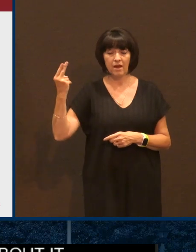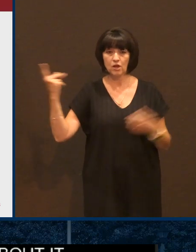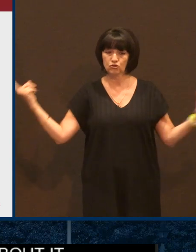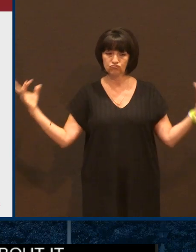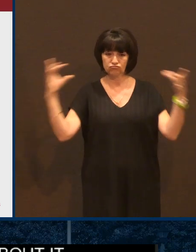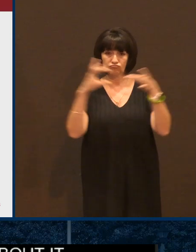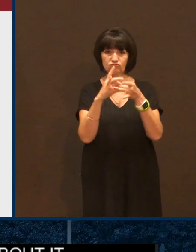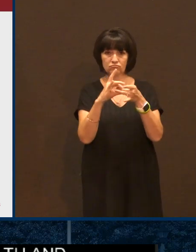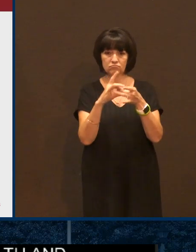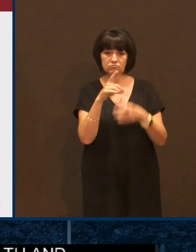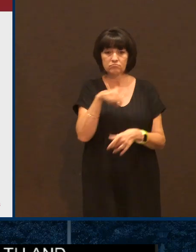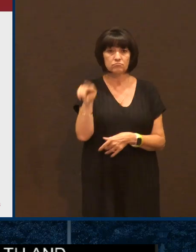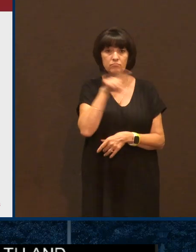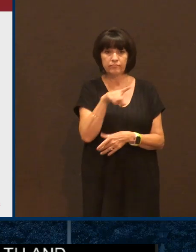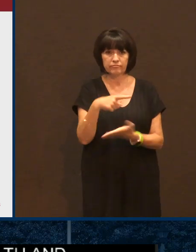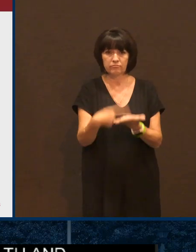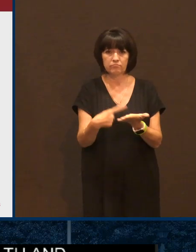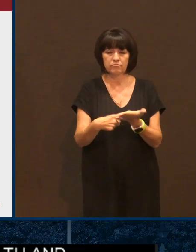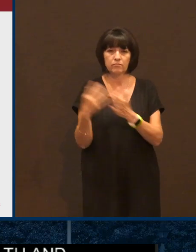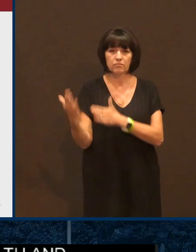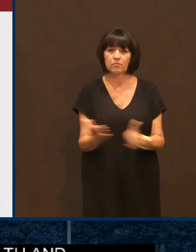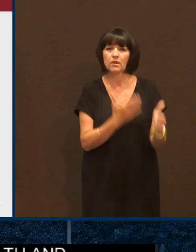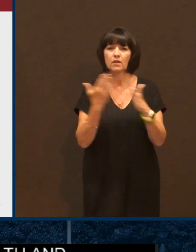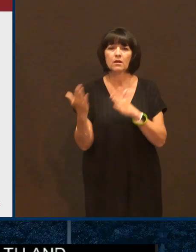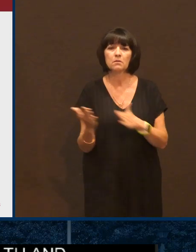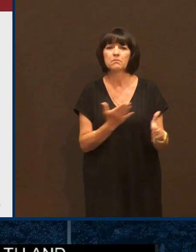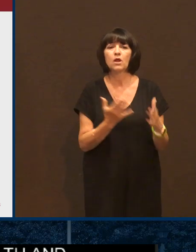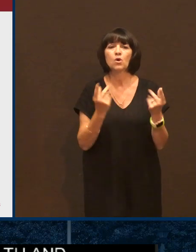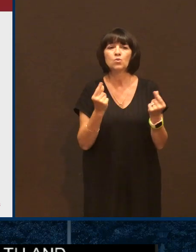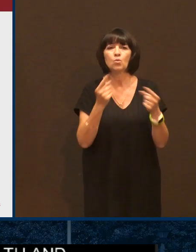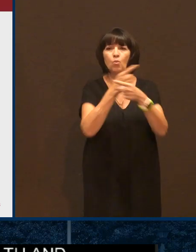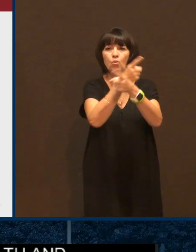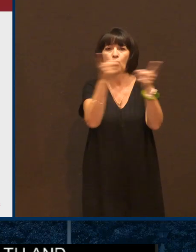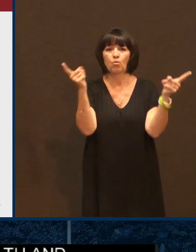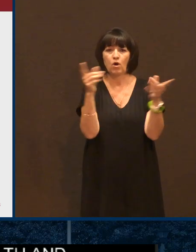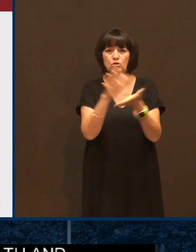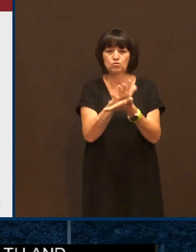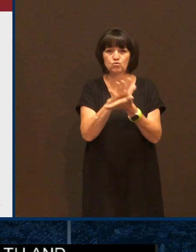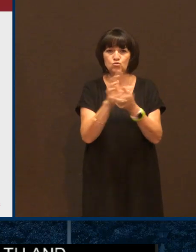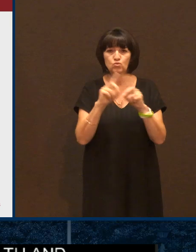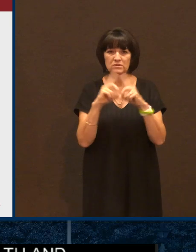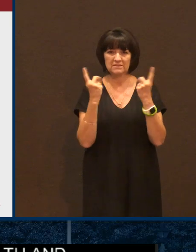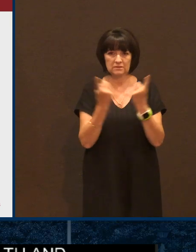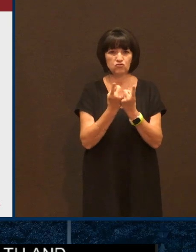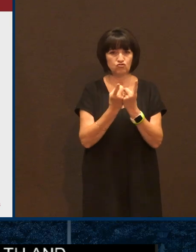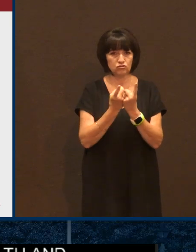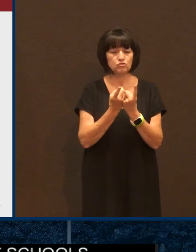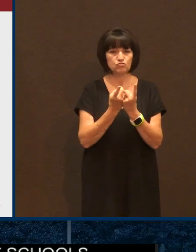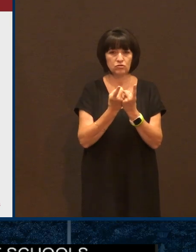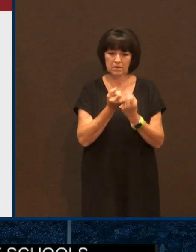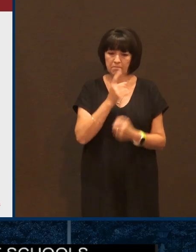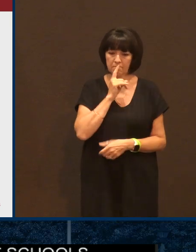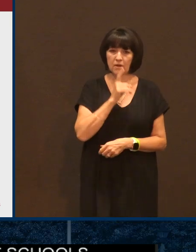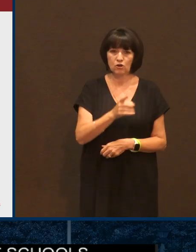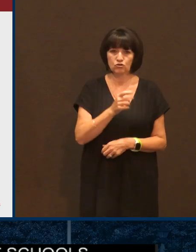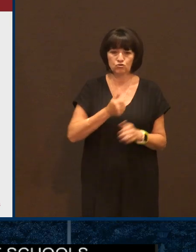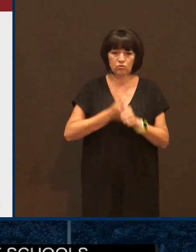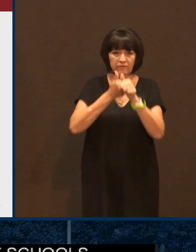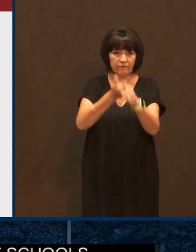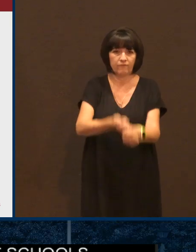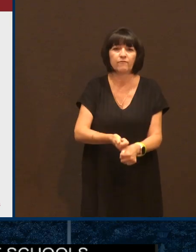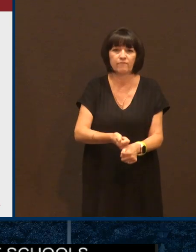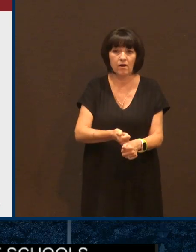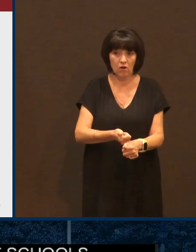plan for, and then the individual school districts have to take the task of making sure that this works in the particular